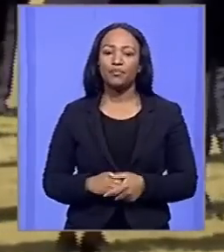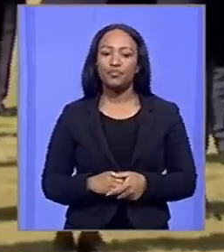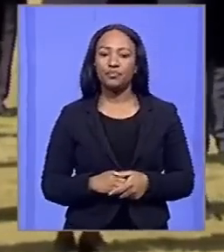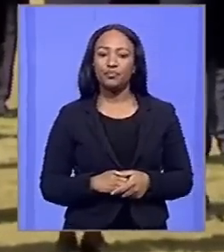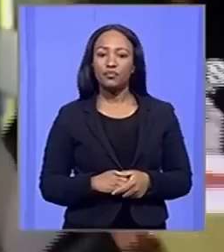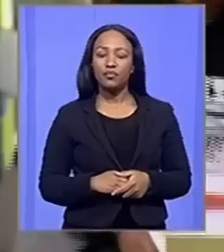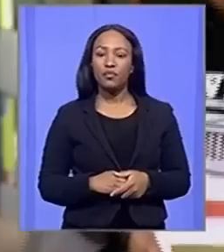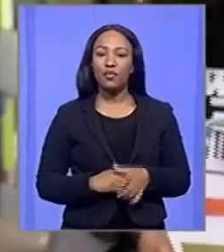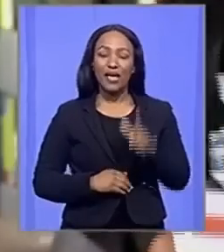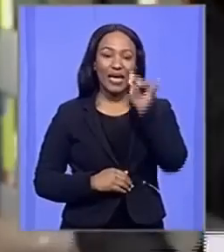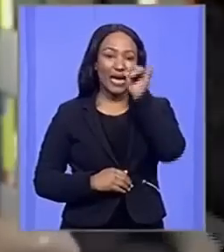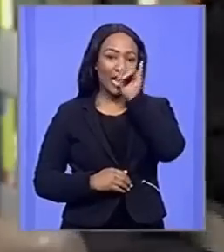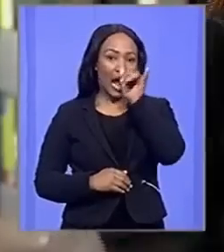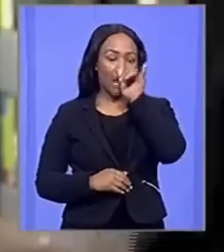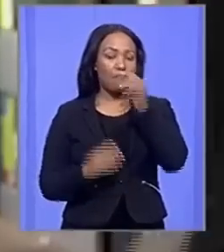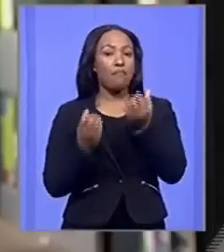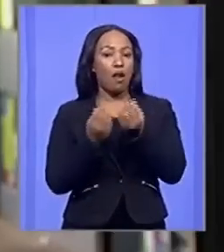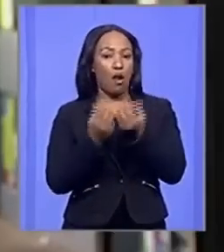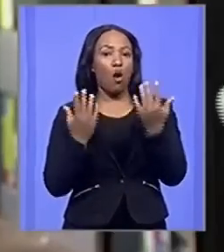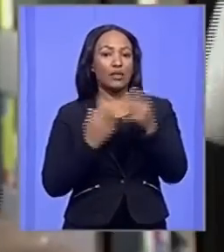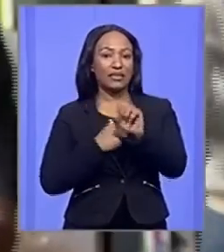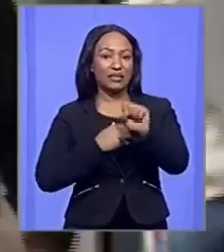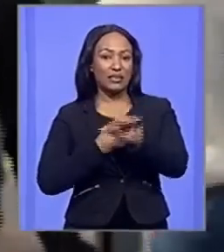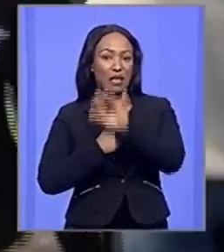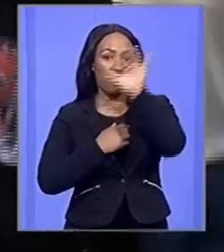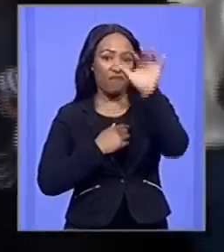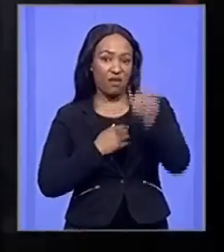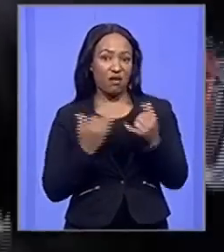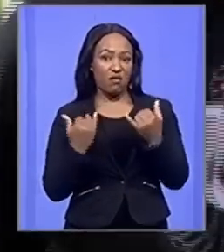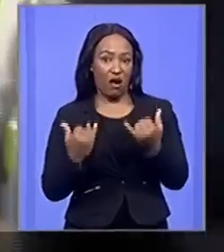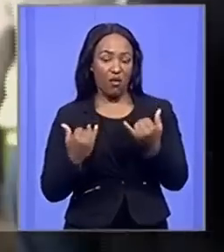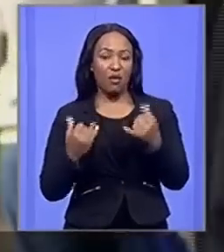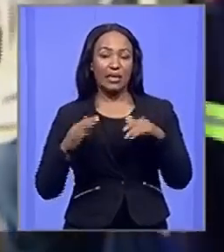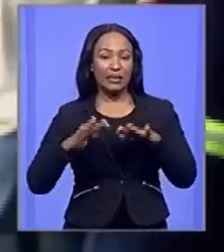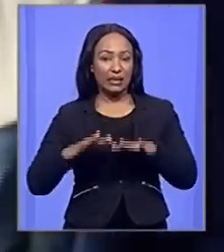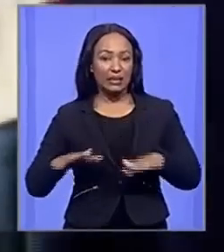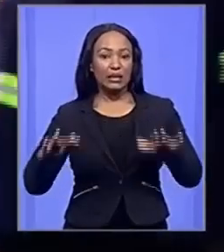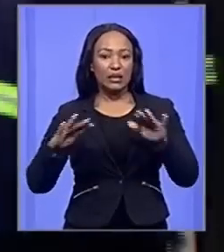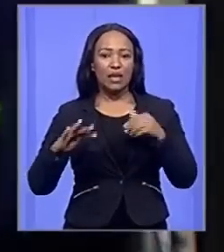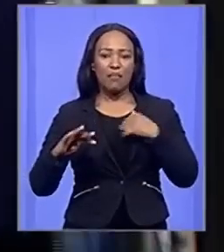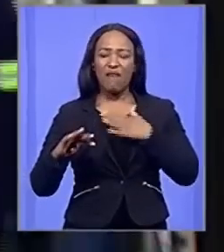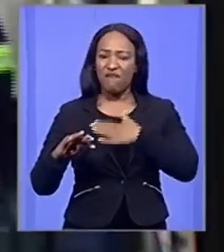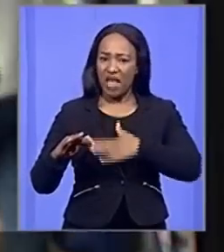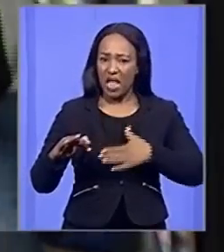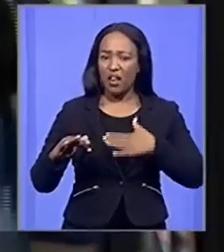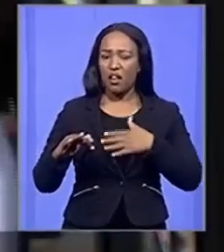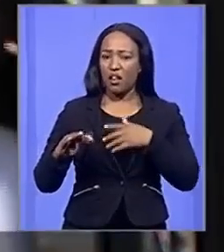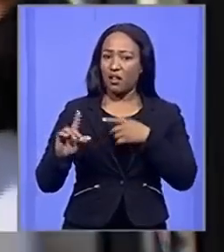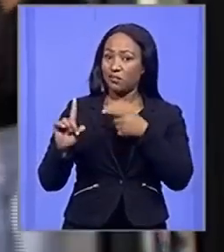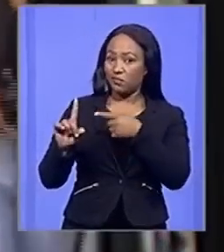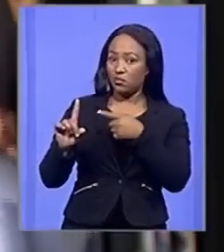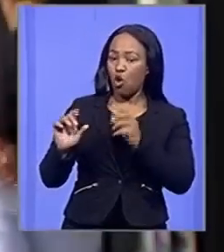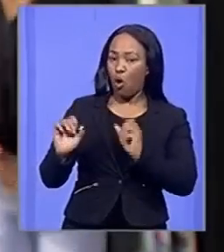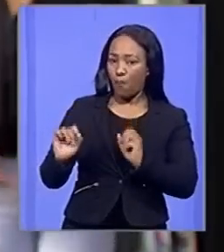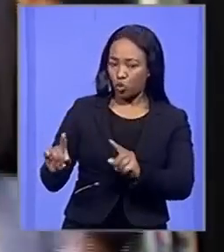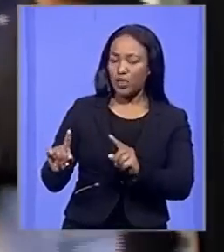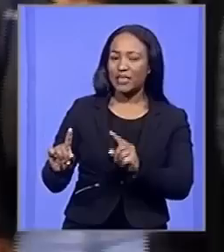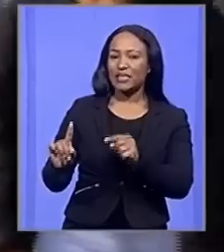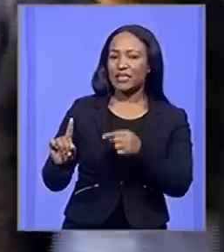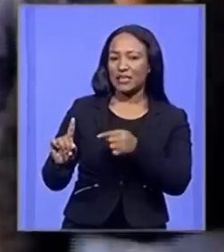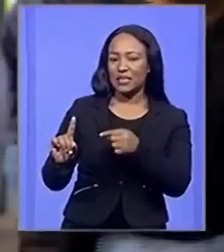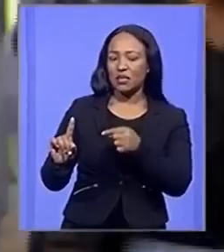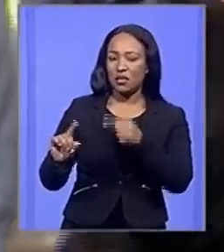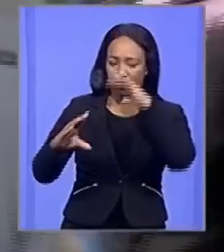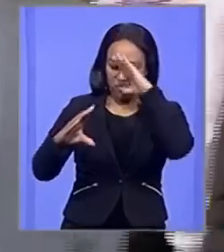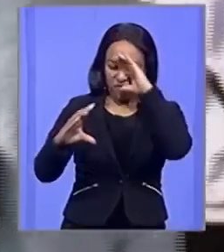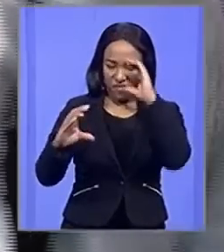lot of crime that's going on in South Africa, and I feel like this is a chance for him to focus on the